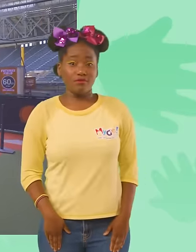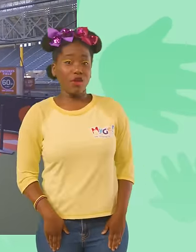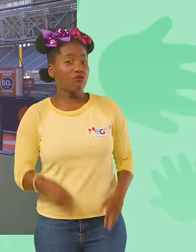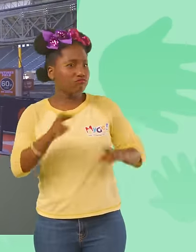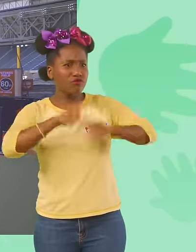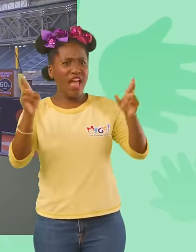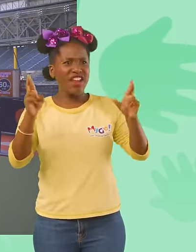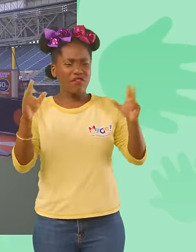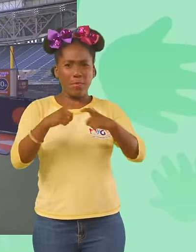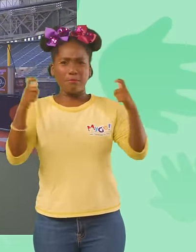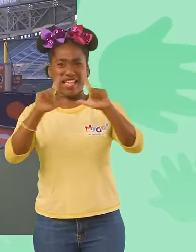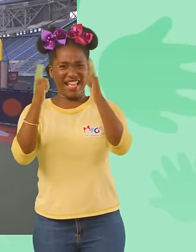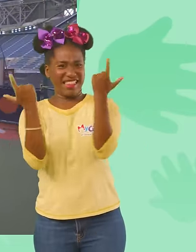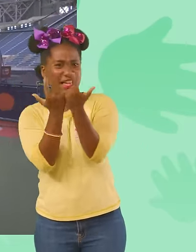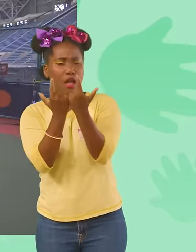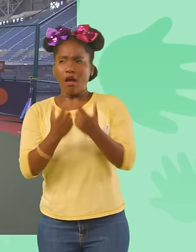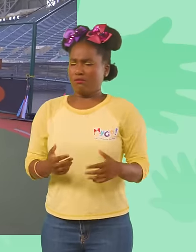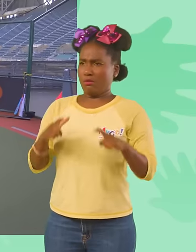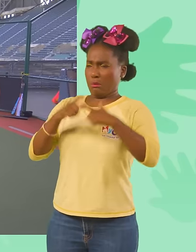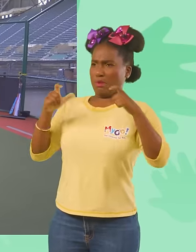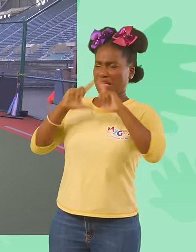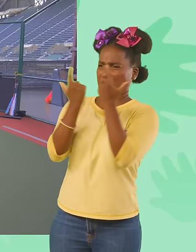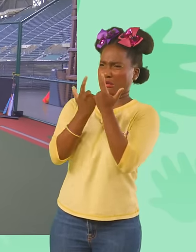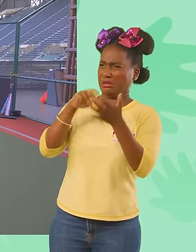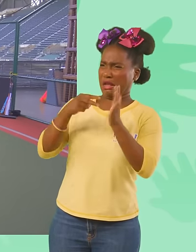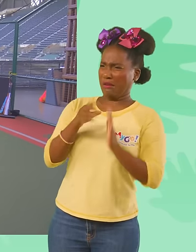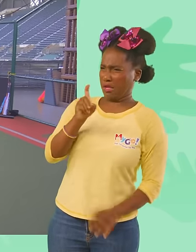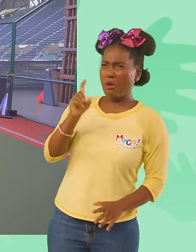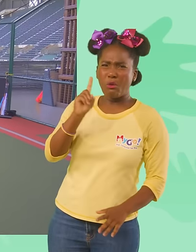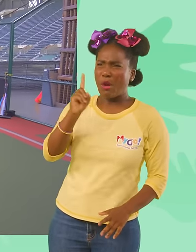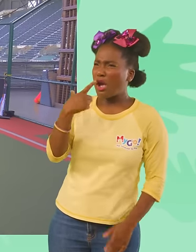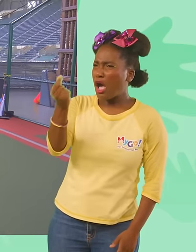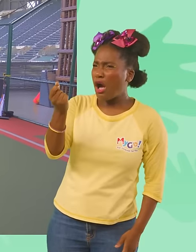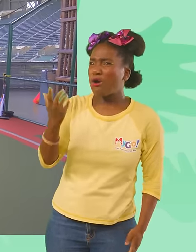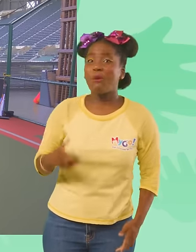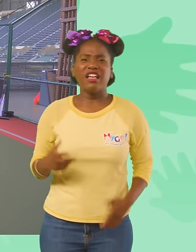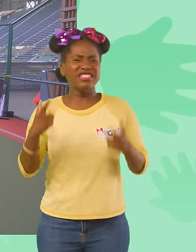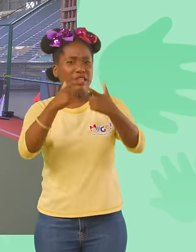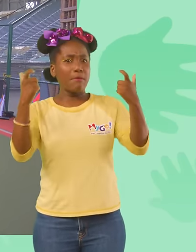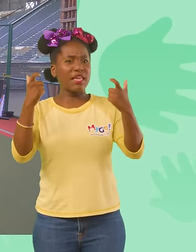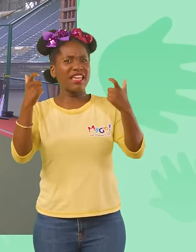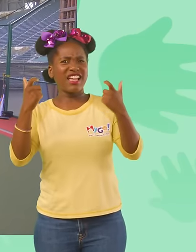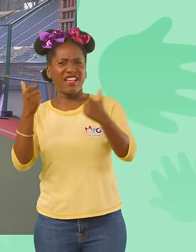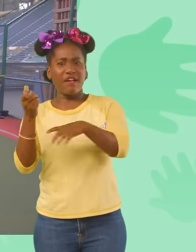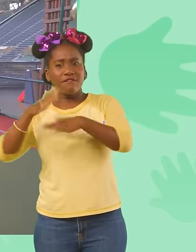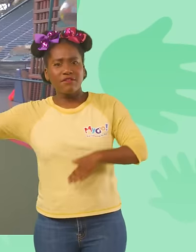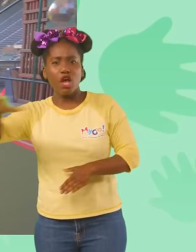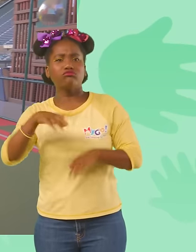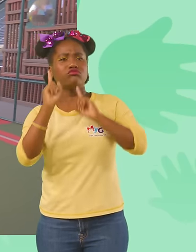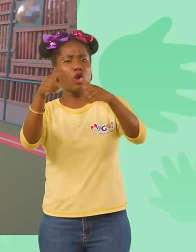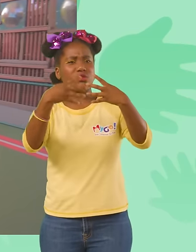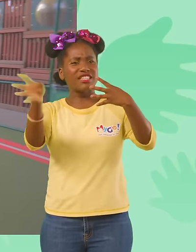like you're ready for the big leagues. Oh, the big leagues? What does that mean? Where do I go? To the big field. Let's go to the cage and get ready. All